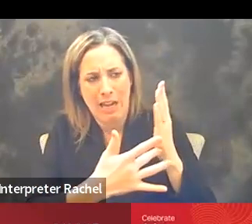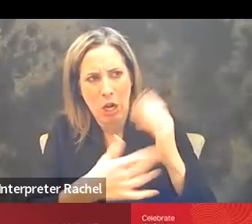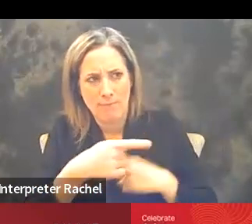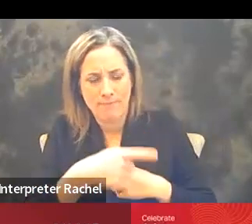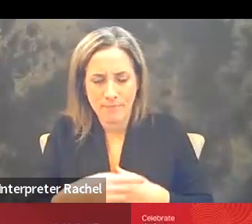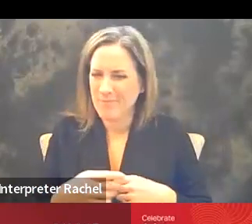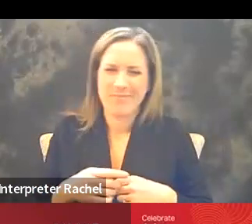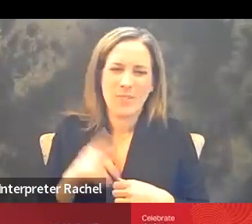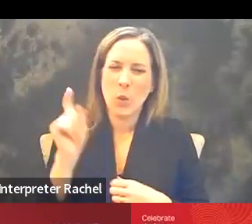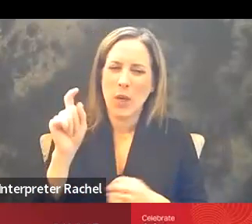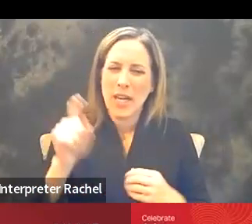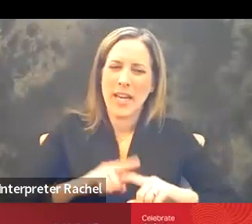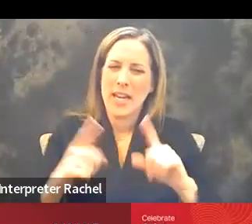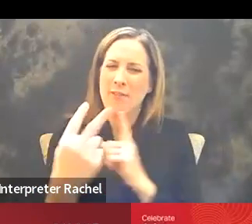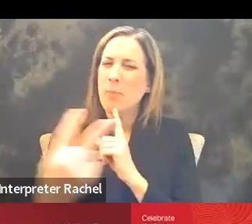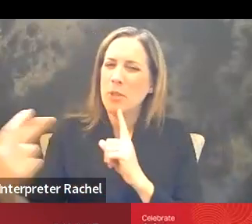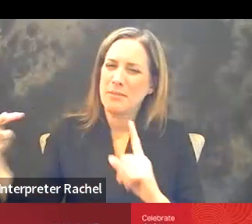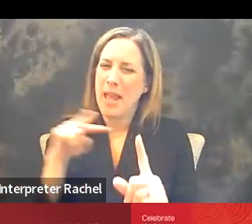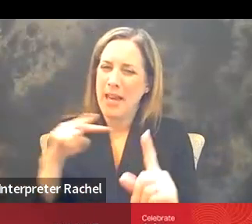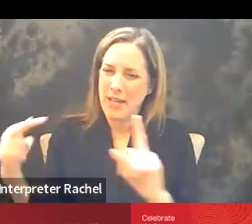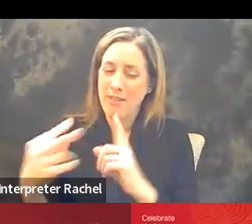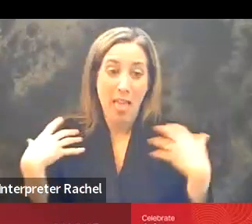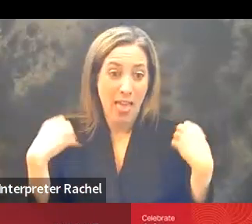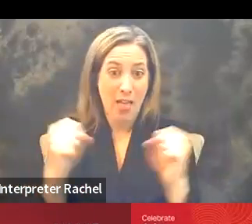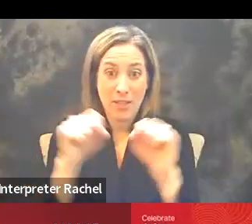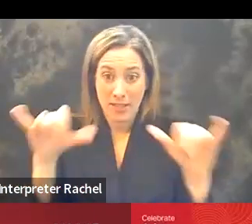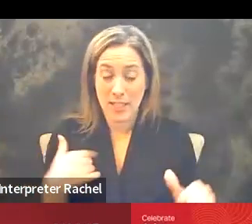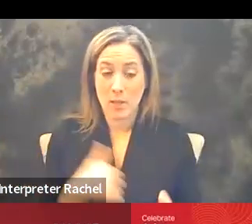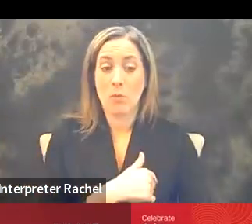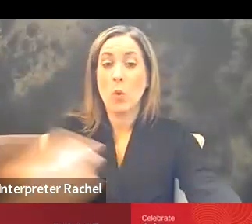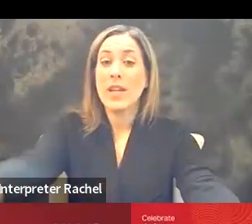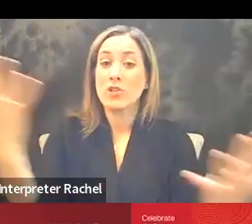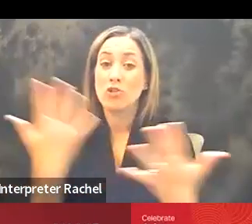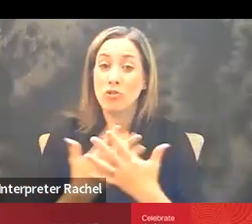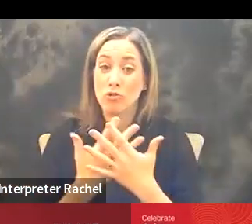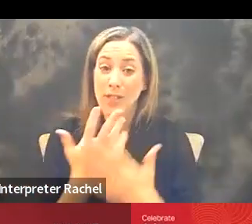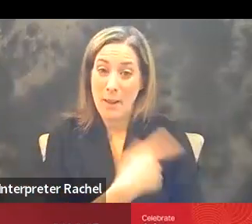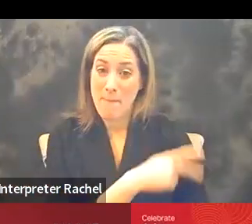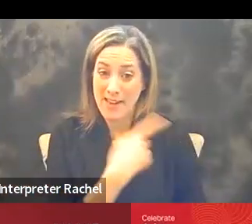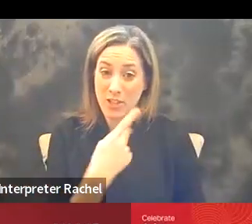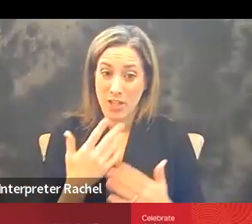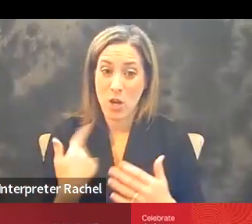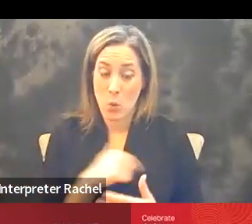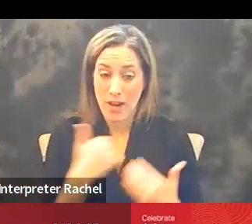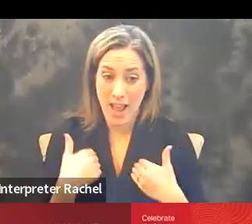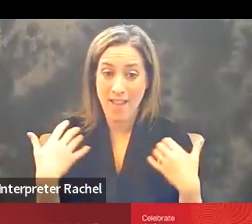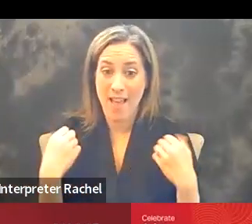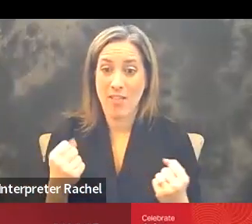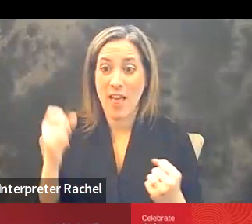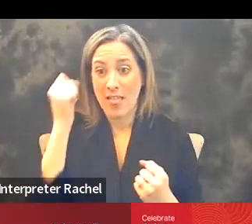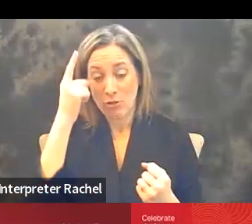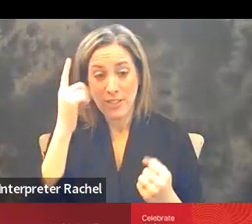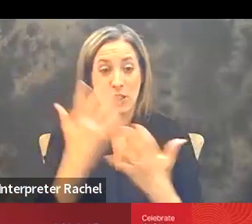some different voices. And so in our health system, we actually screen at the patient level. We have a health literacy screening that's asked in all